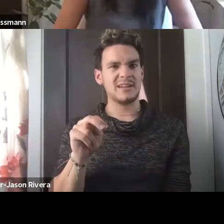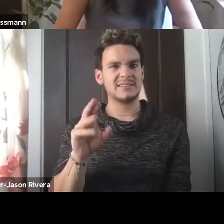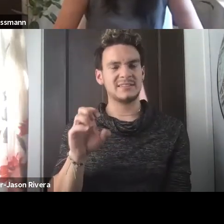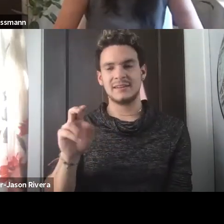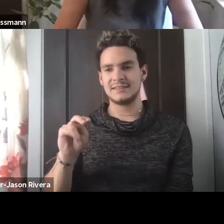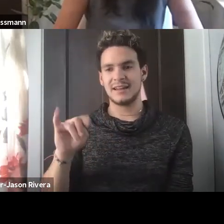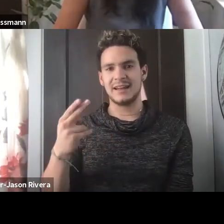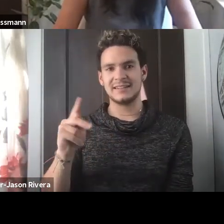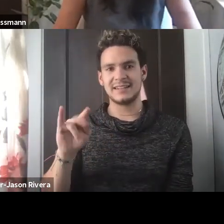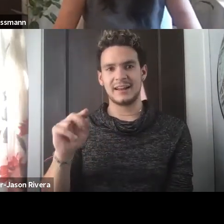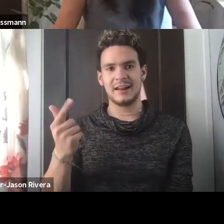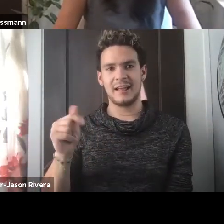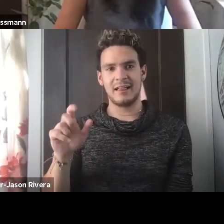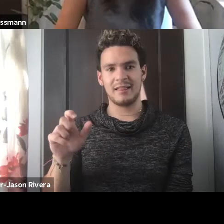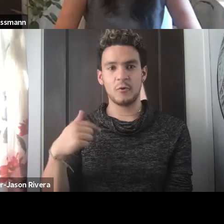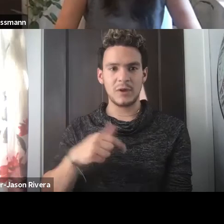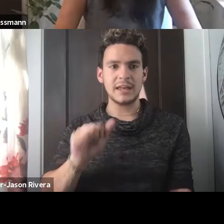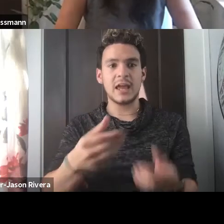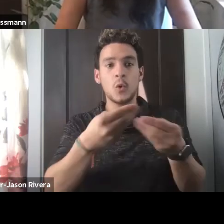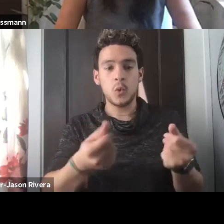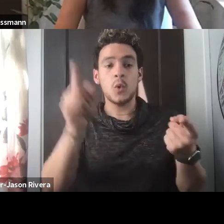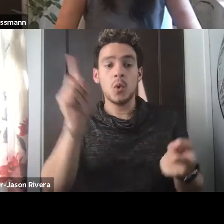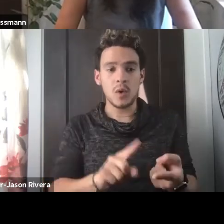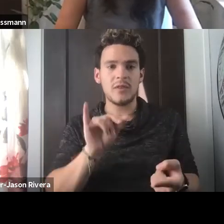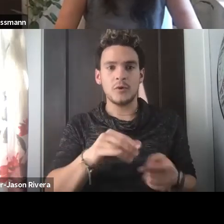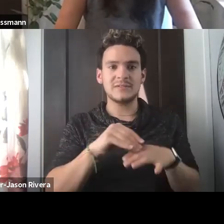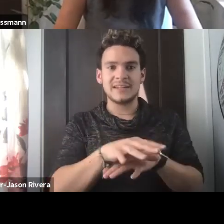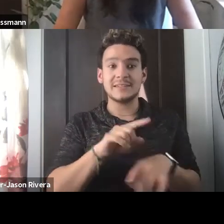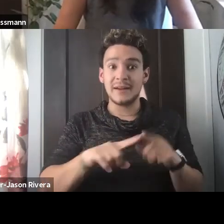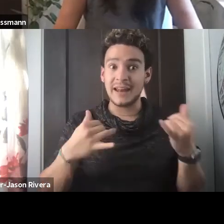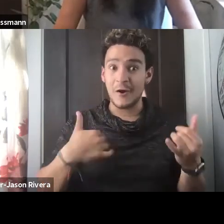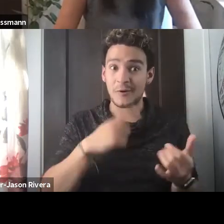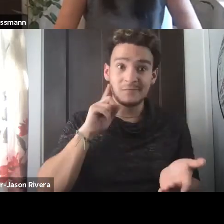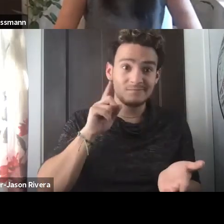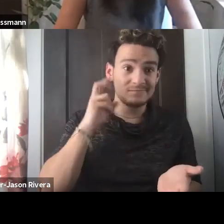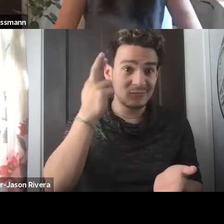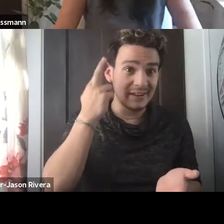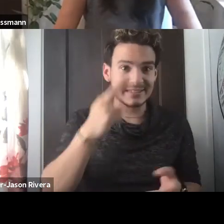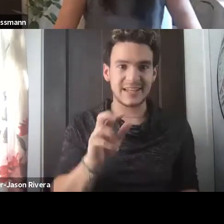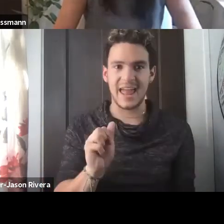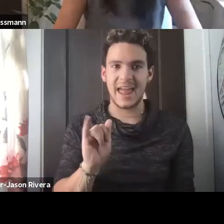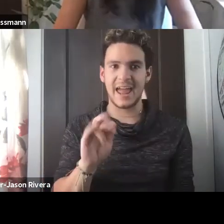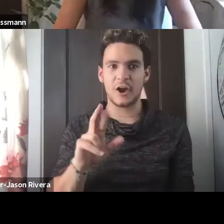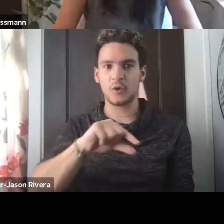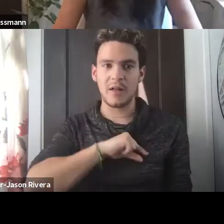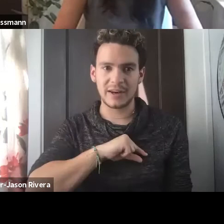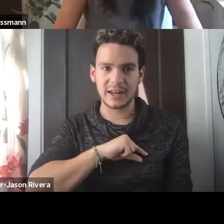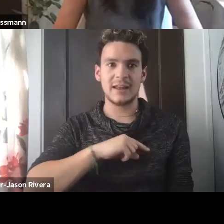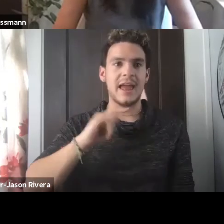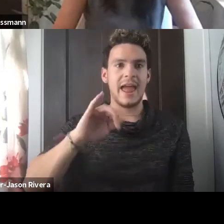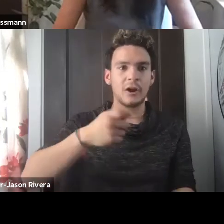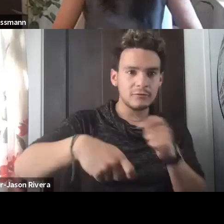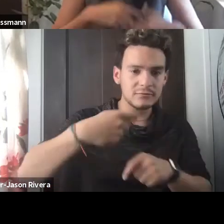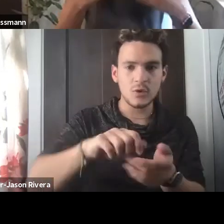ameliorate, those effects. And it is really down to things like air quality, right? Air exchanges and washing